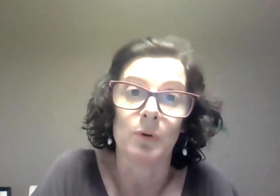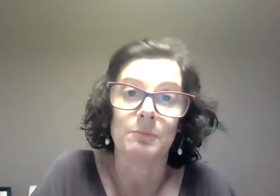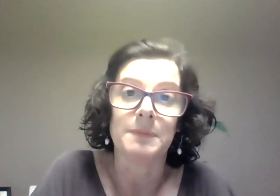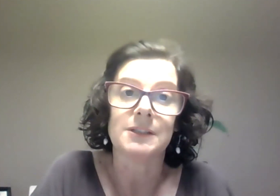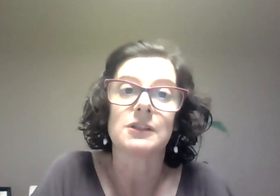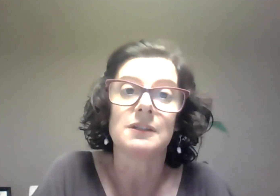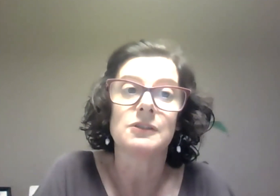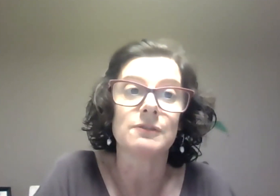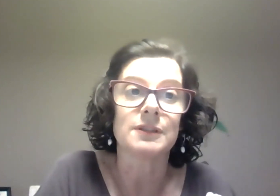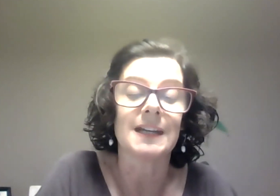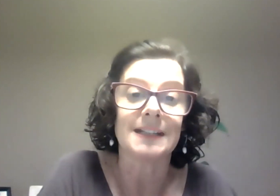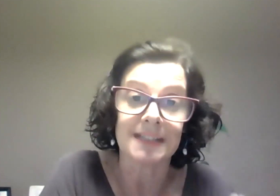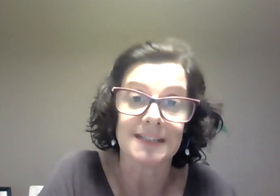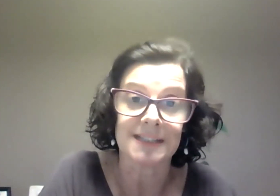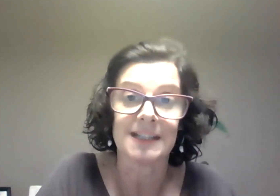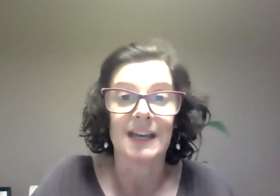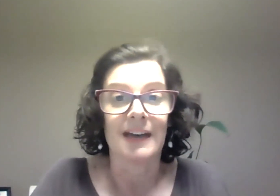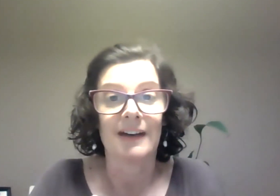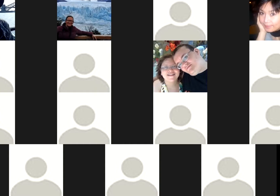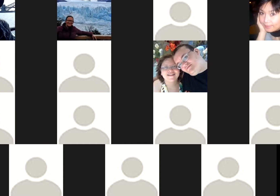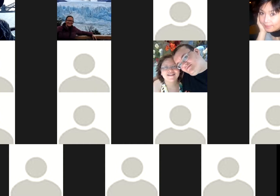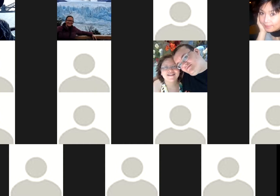specific moment to say that this